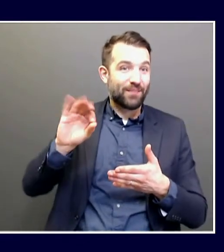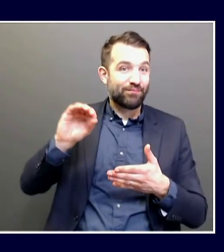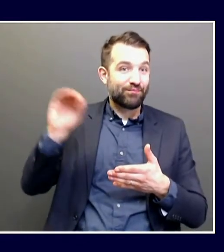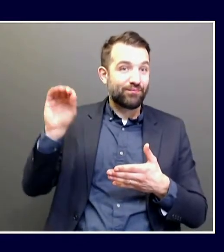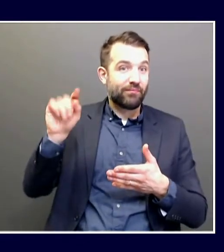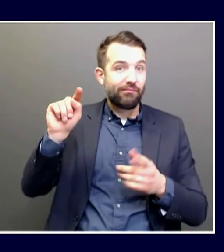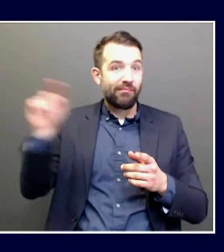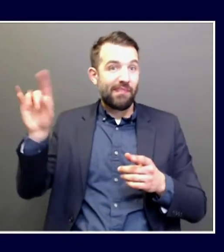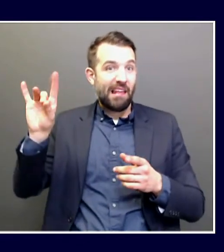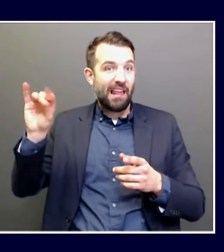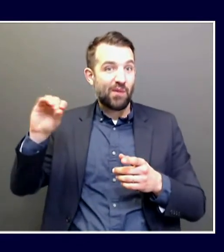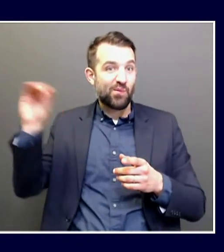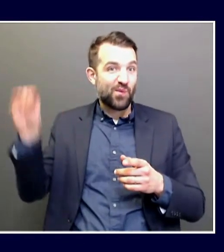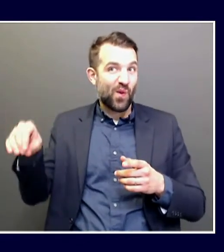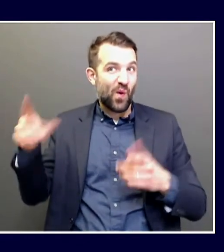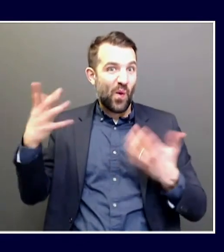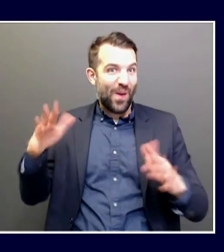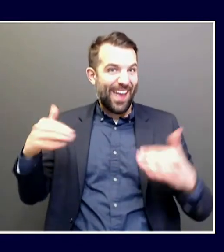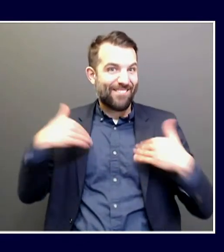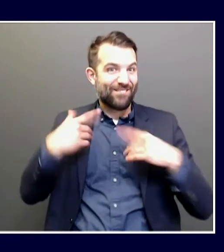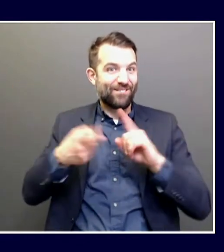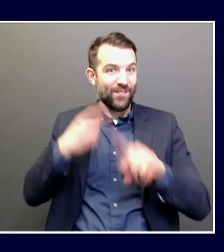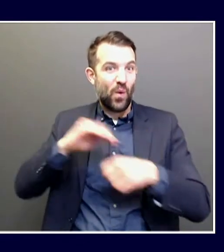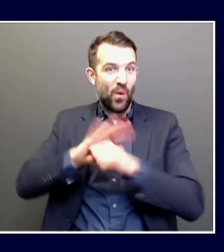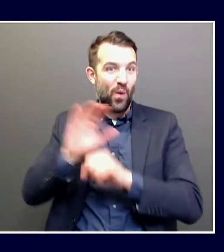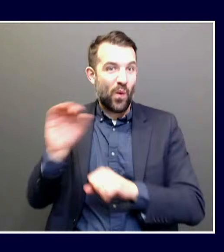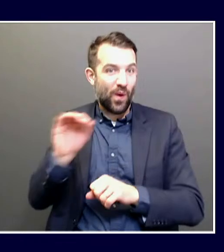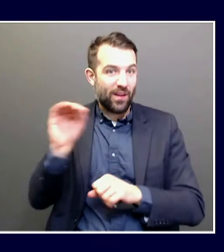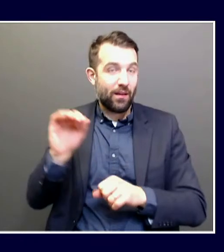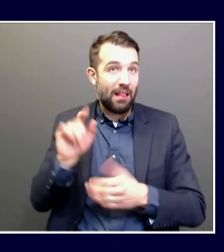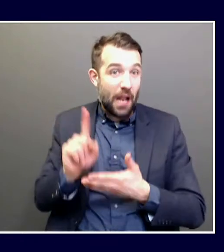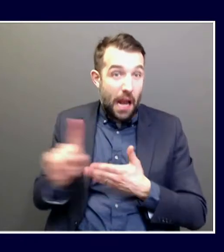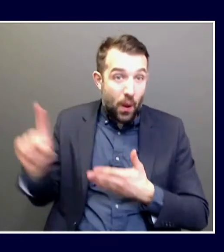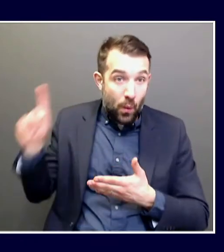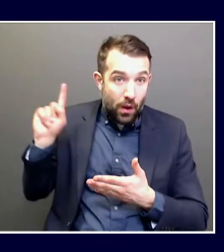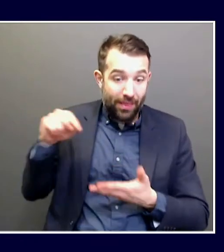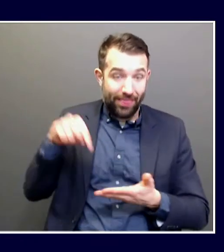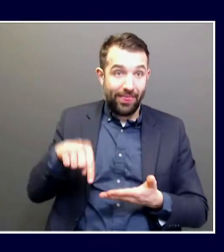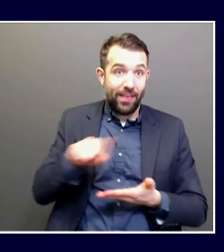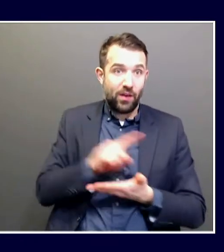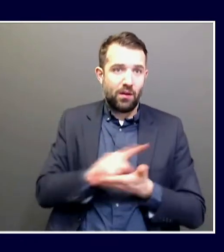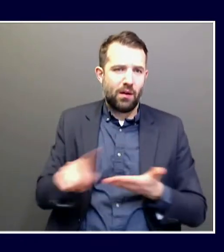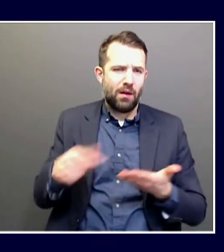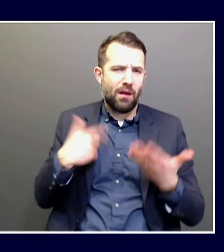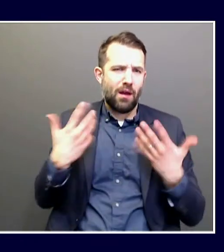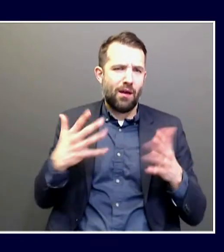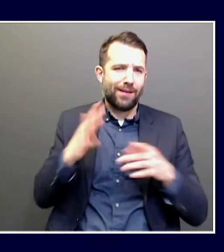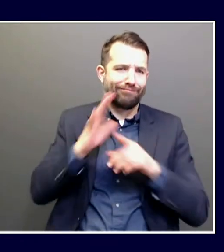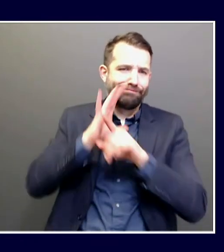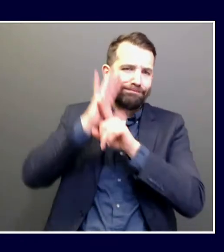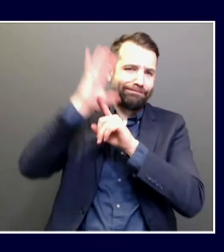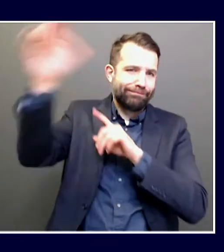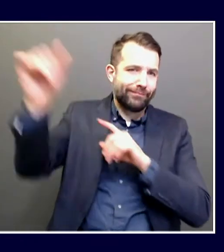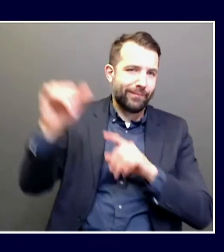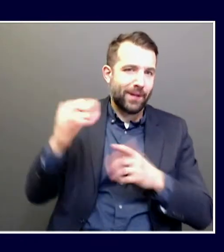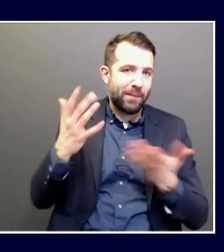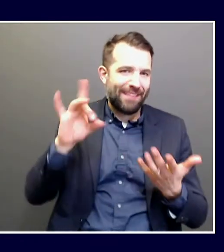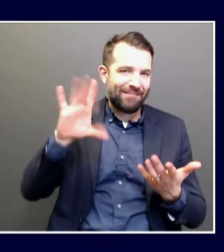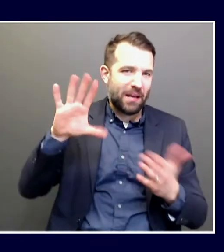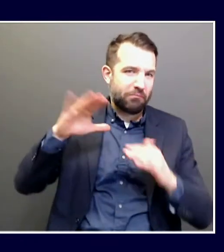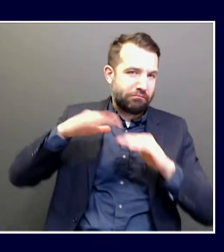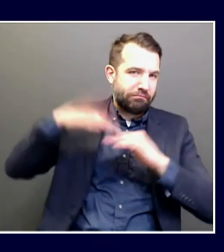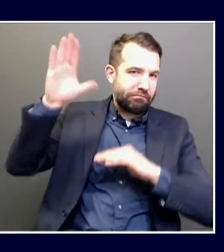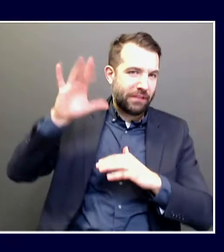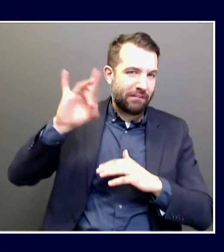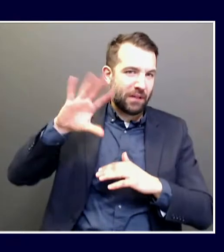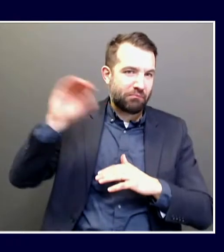point estimate laboratory results from different labs across the state, some of which have shown us to be in the 85, even 95%